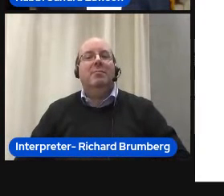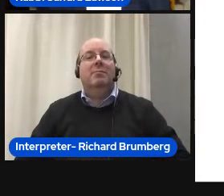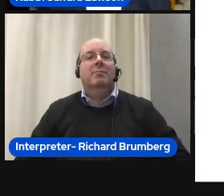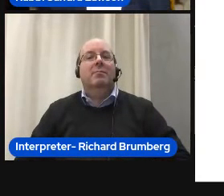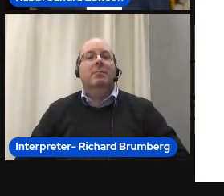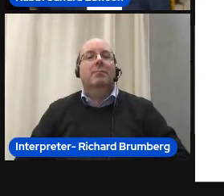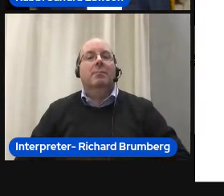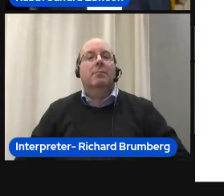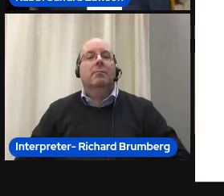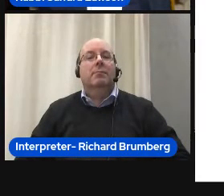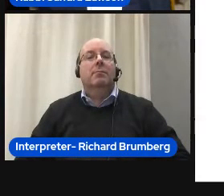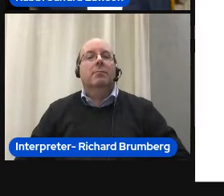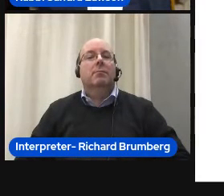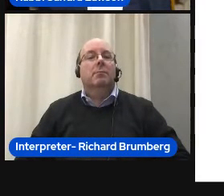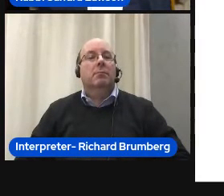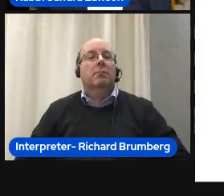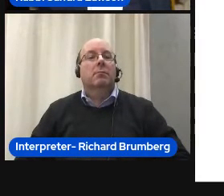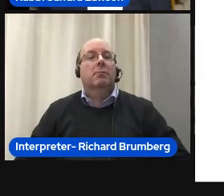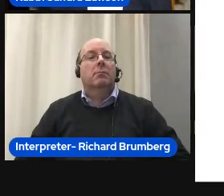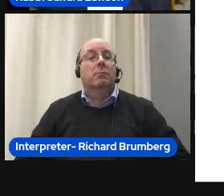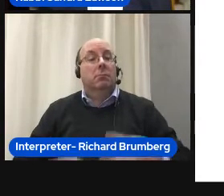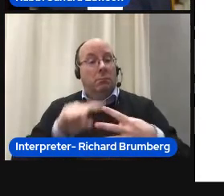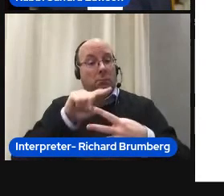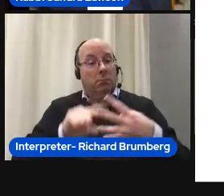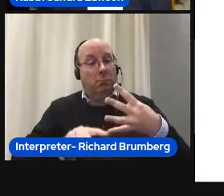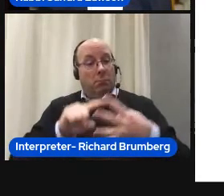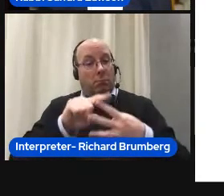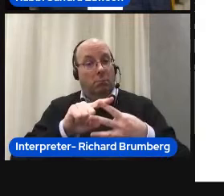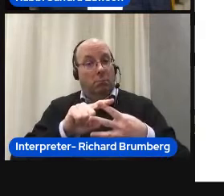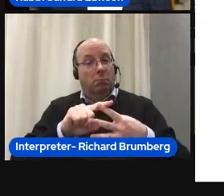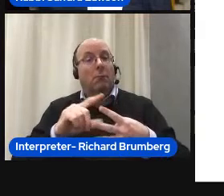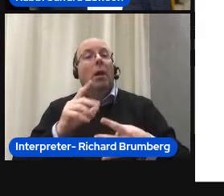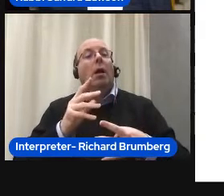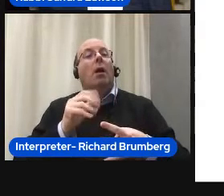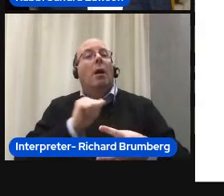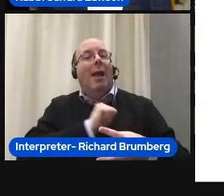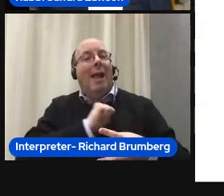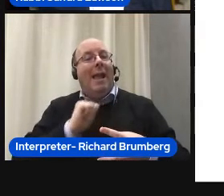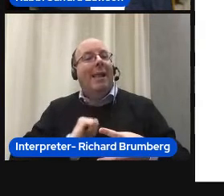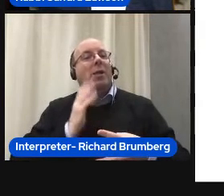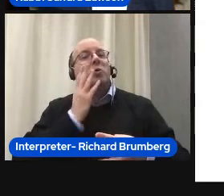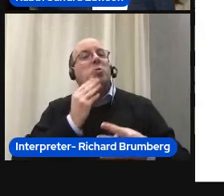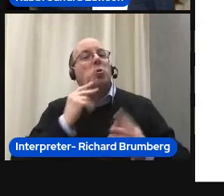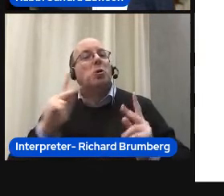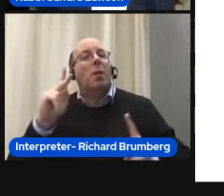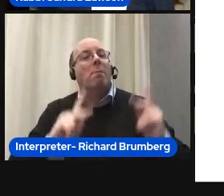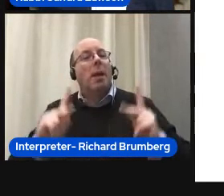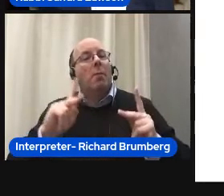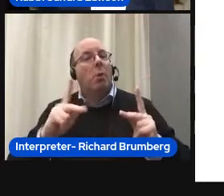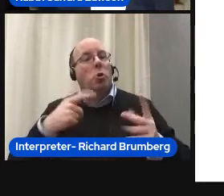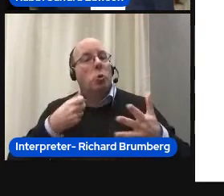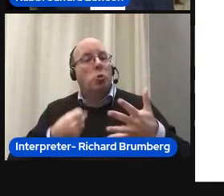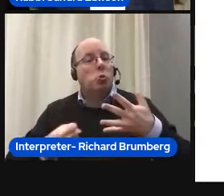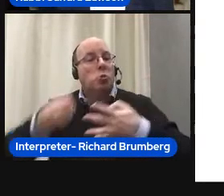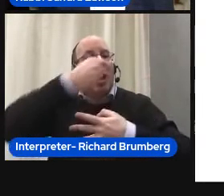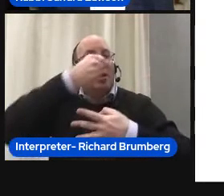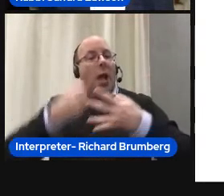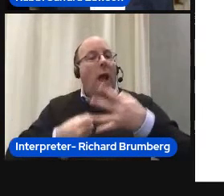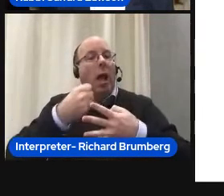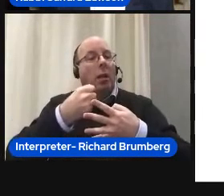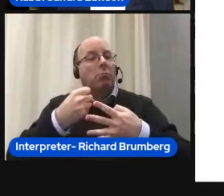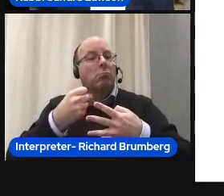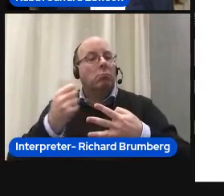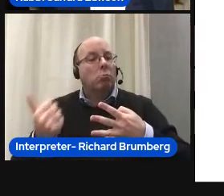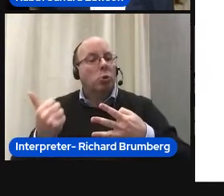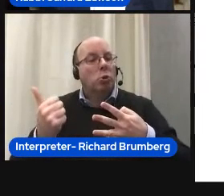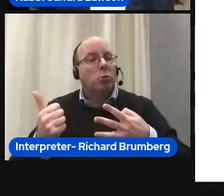So seeing where we were, which one of these values do you believe should Jewish Atlanta be prioritizing? I know it's hard